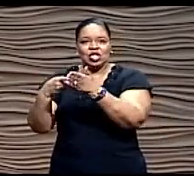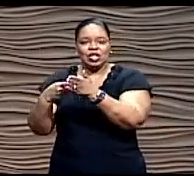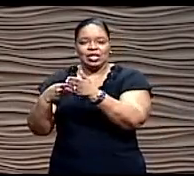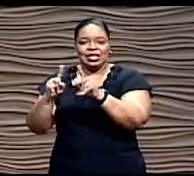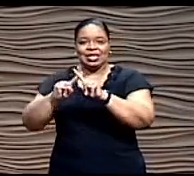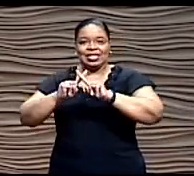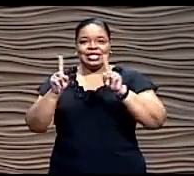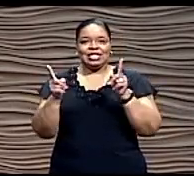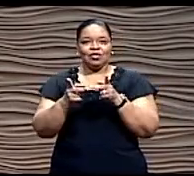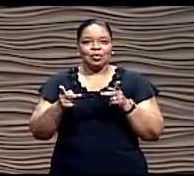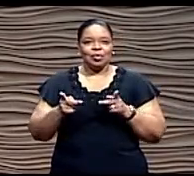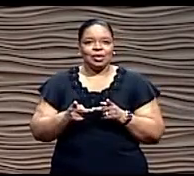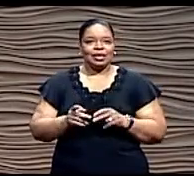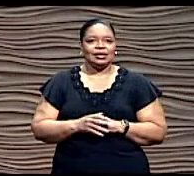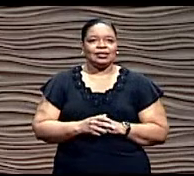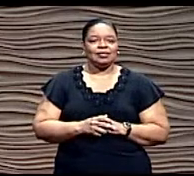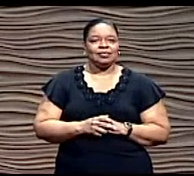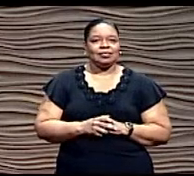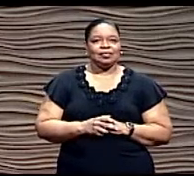particular place.